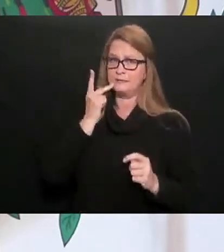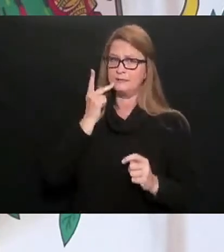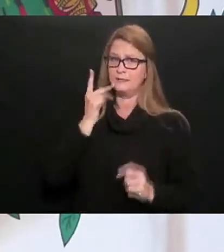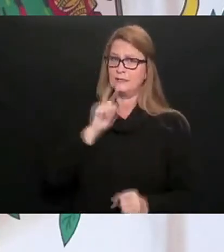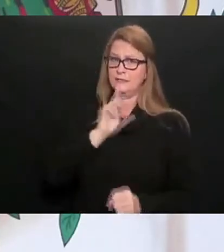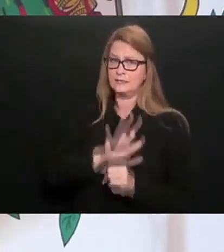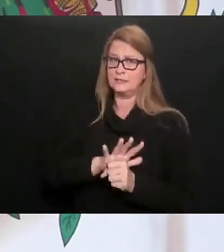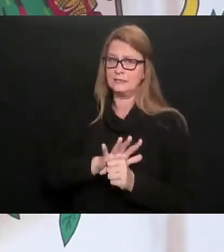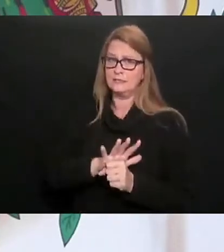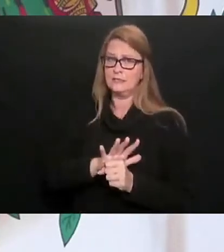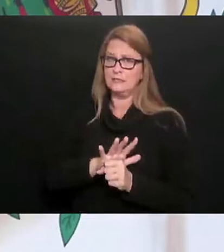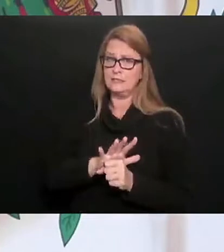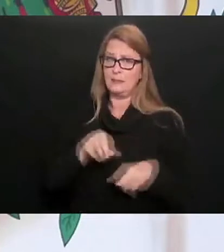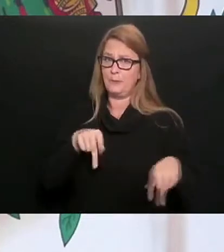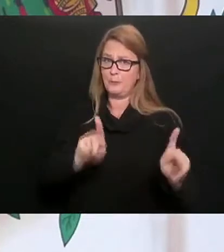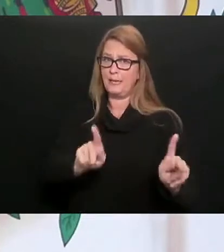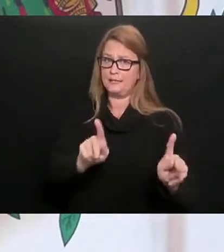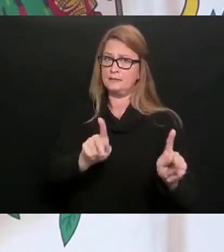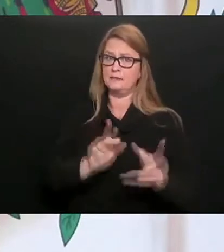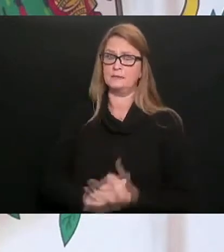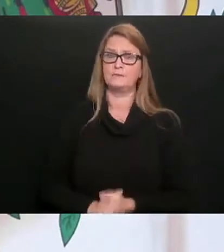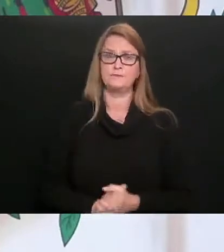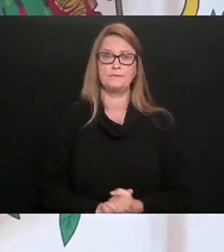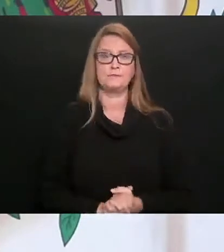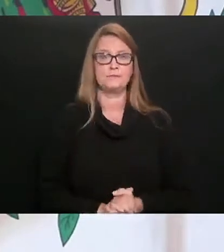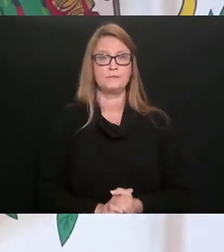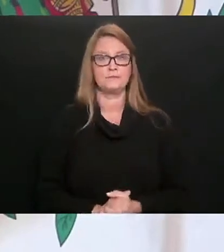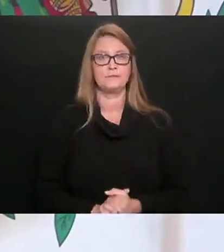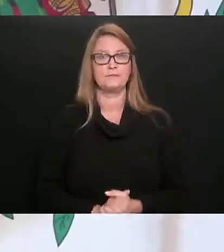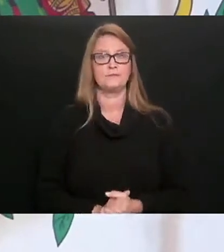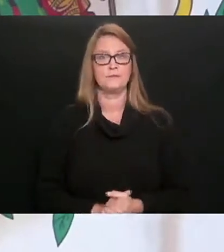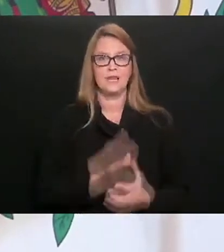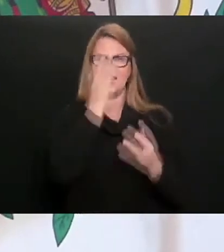all the information's up on our COVID hotline there.